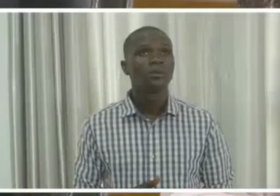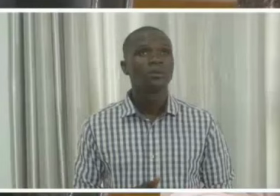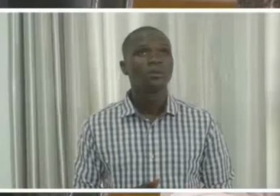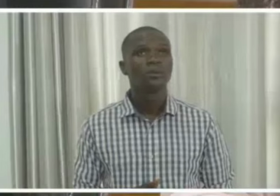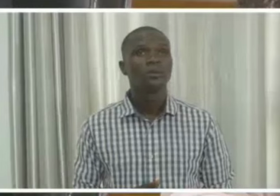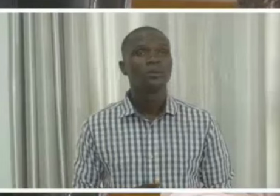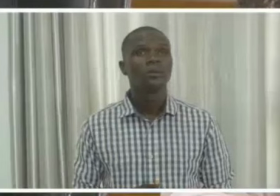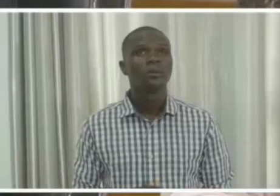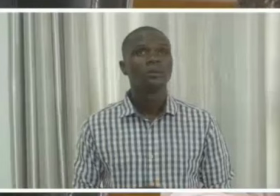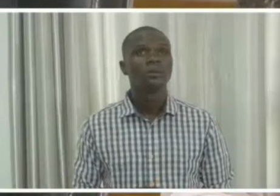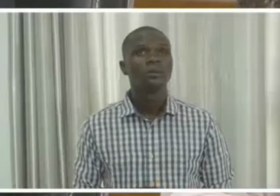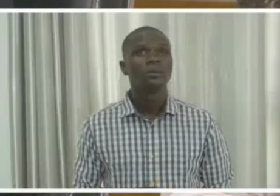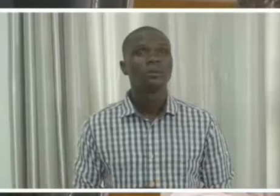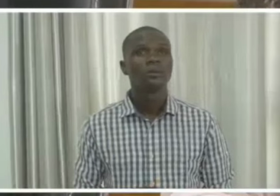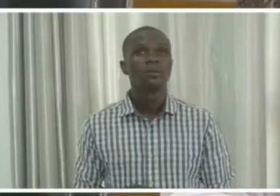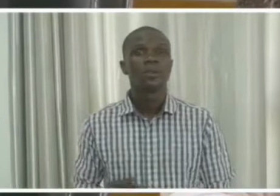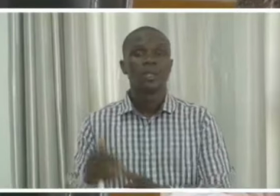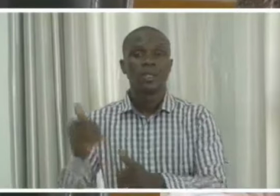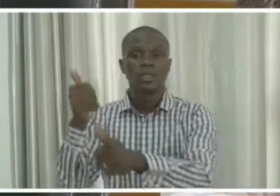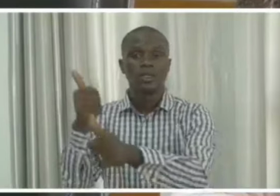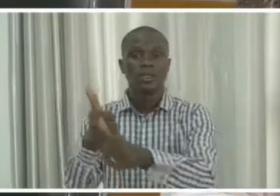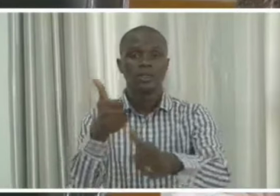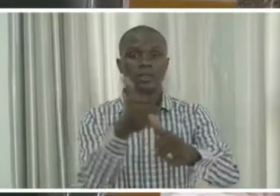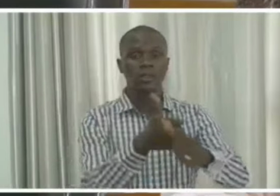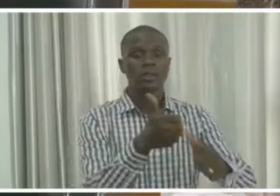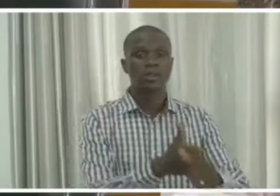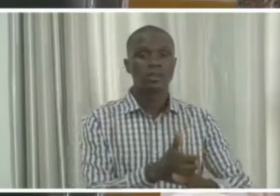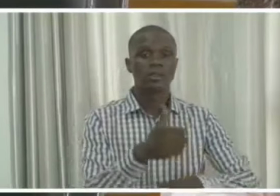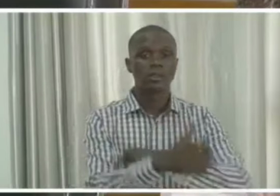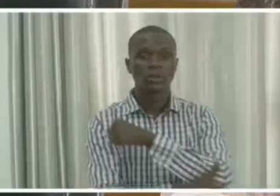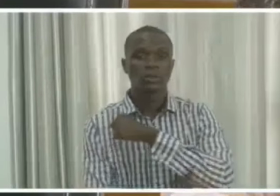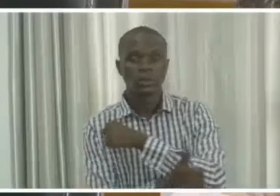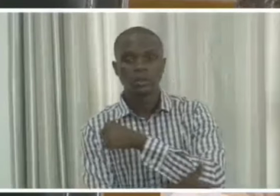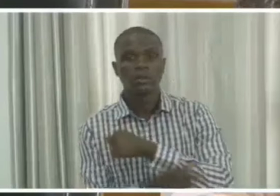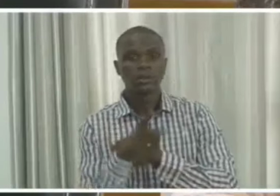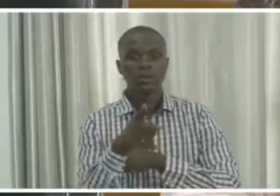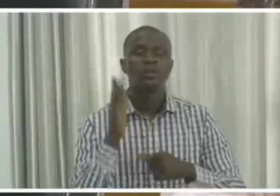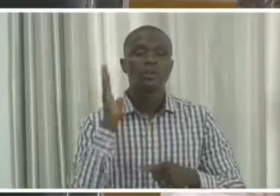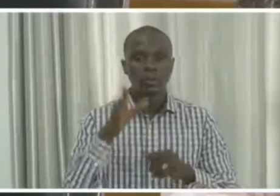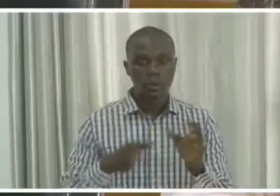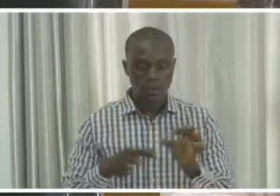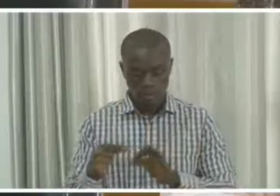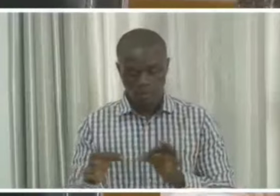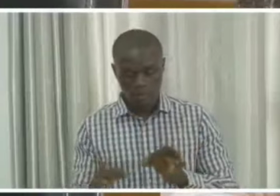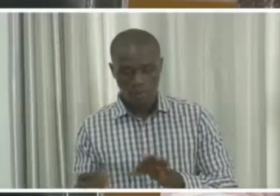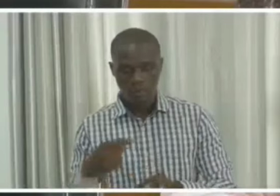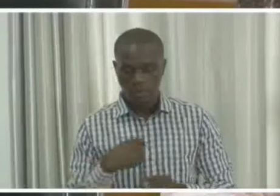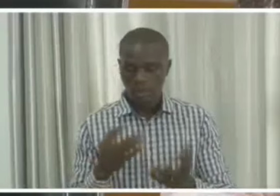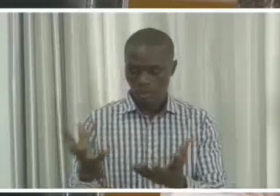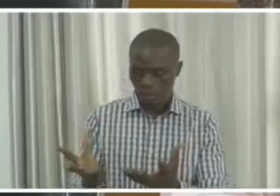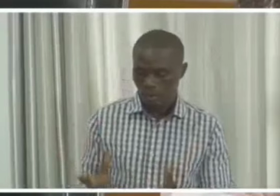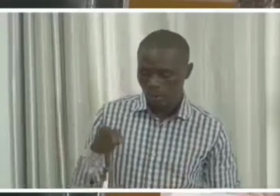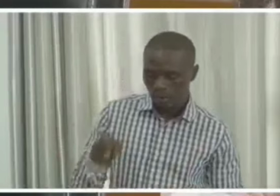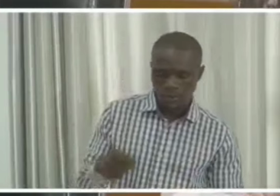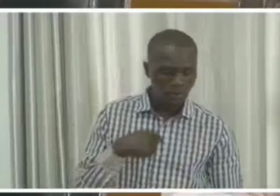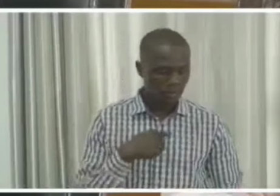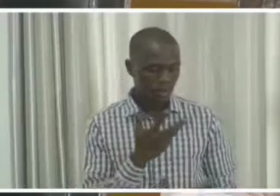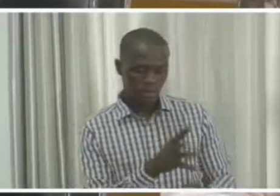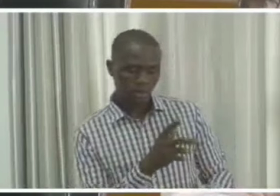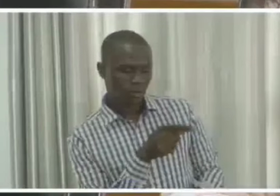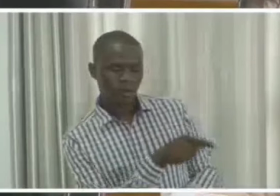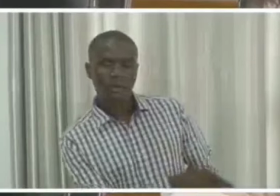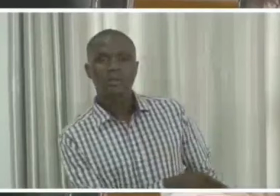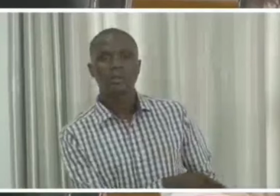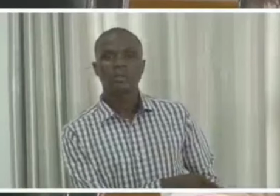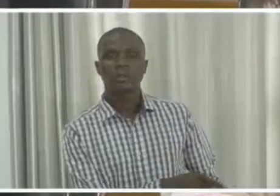here, each country gets what you want or what you not want. Each country develop their own position, and